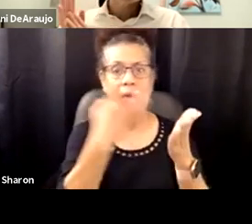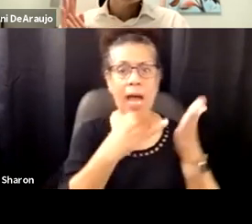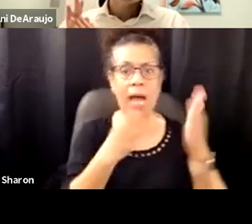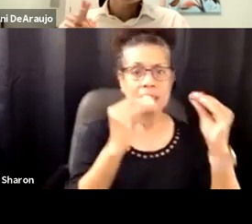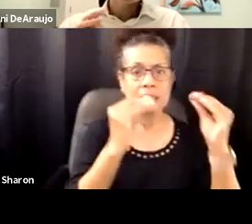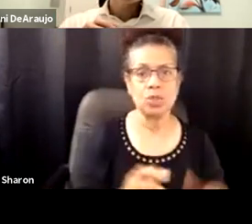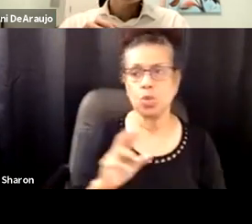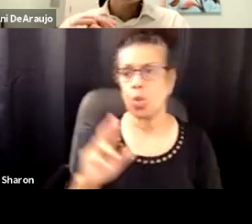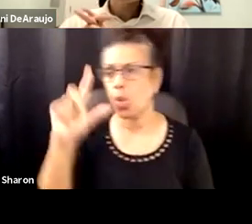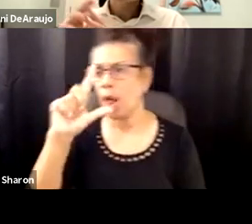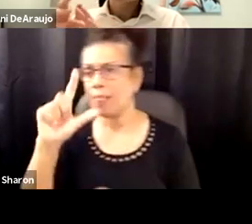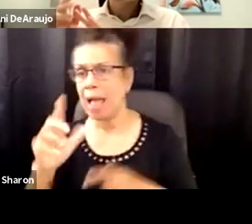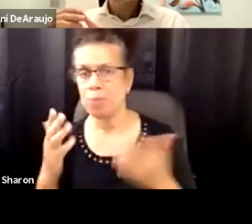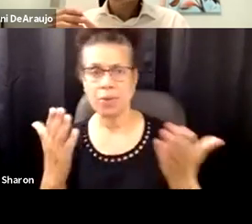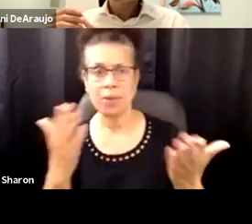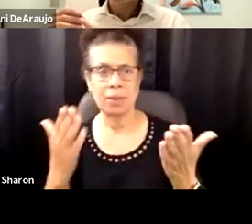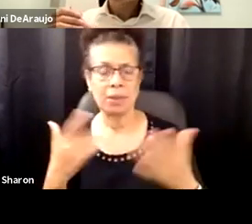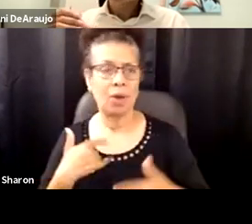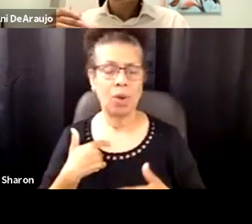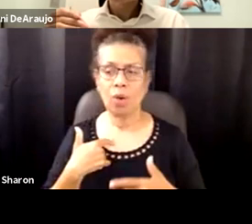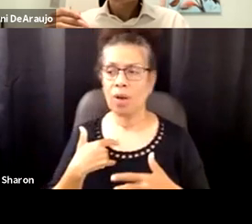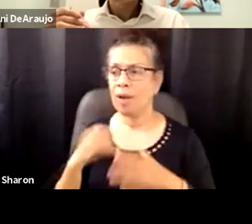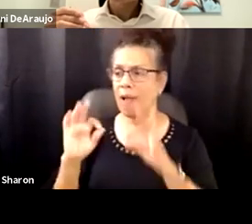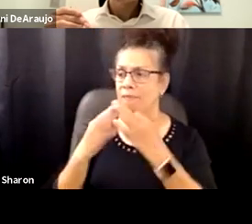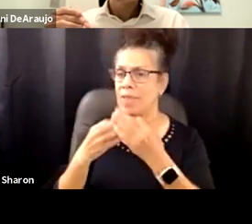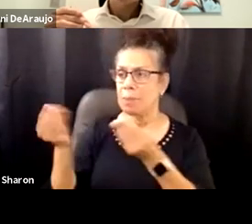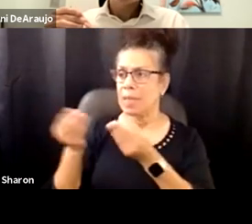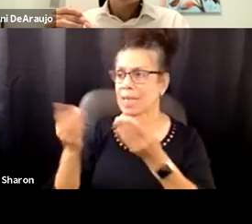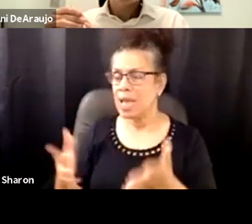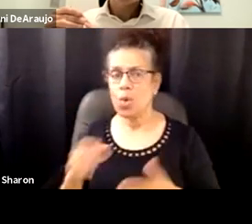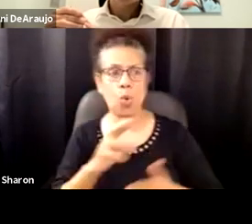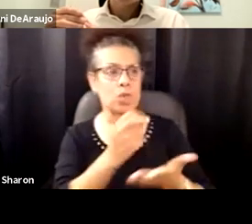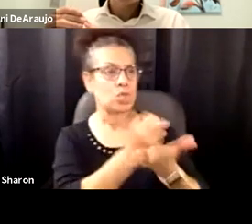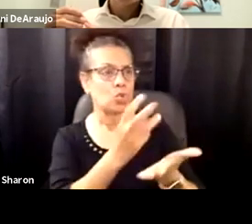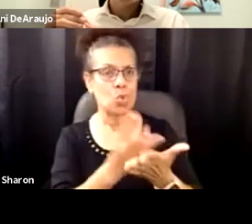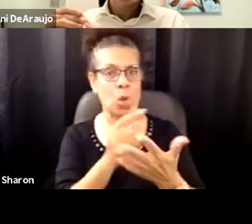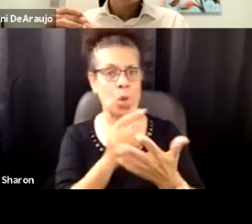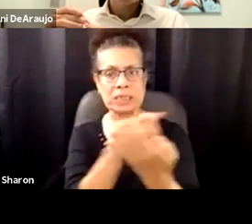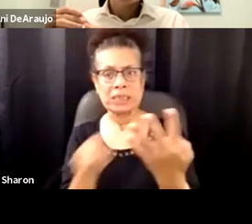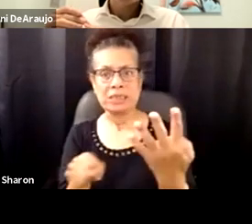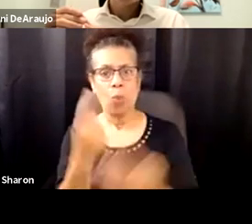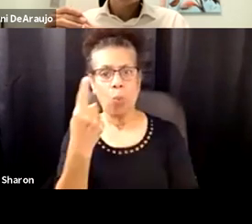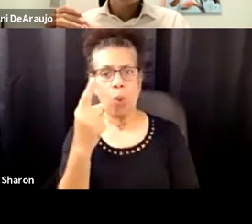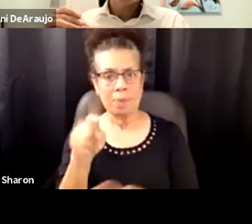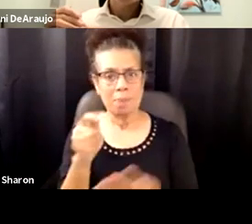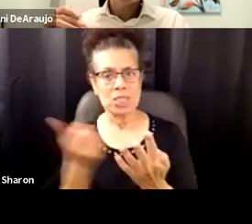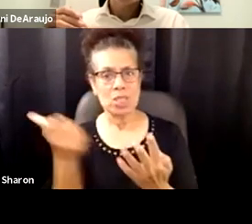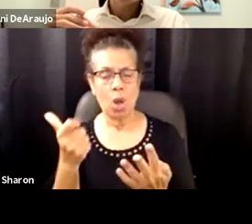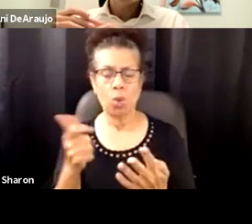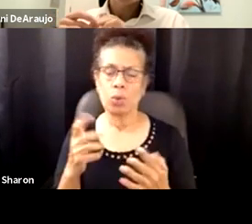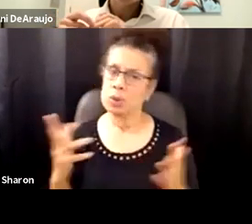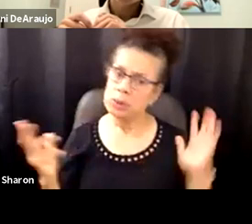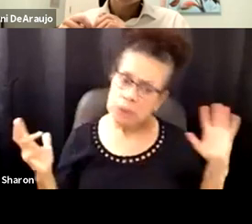librarian versus a family liaison versus a social worker as an example some of the things that we've been adding the past couple of